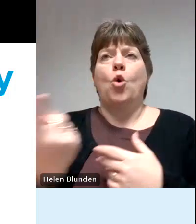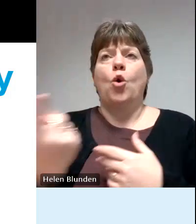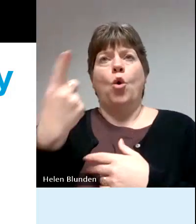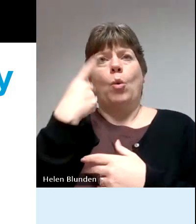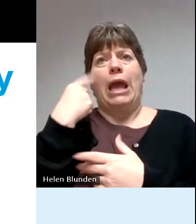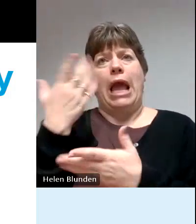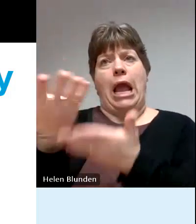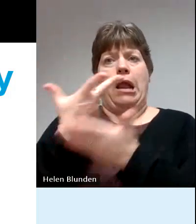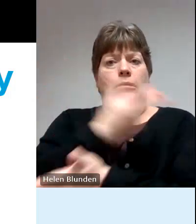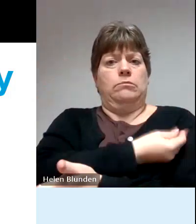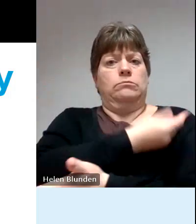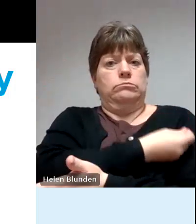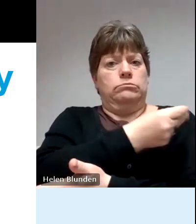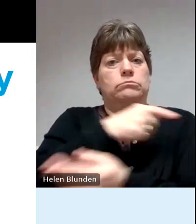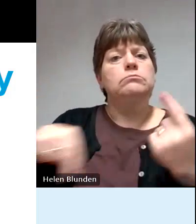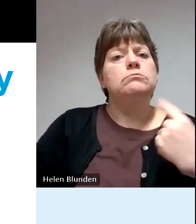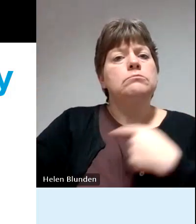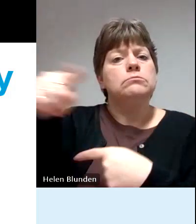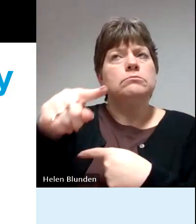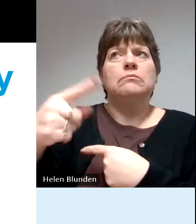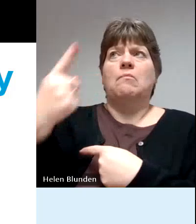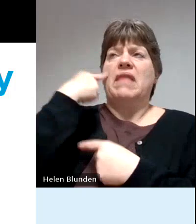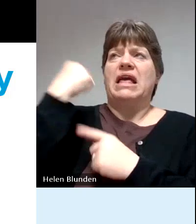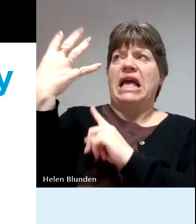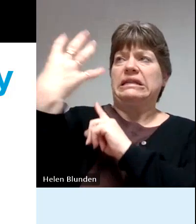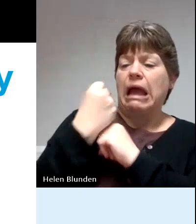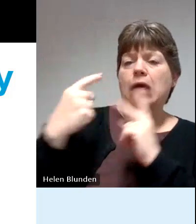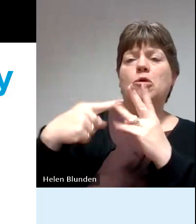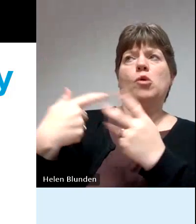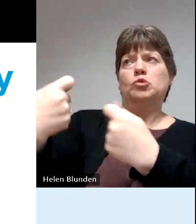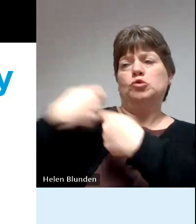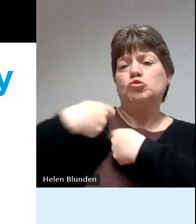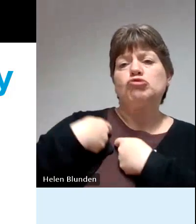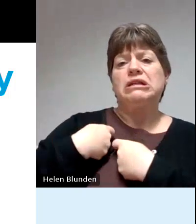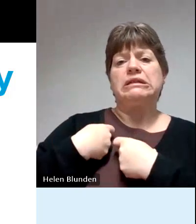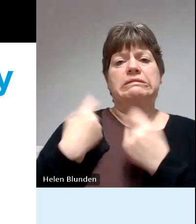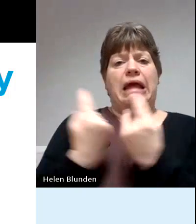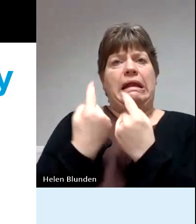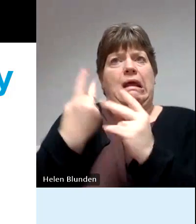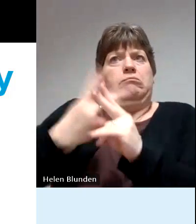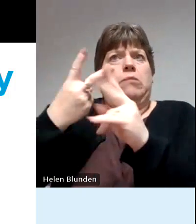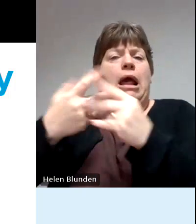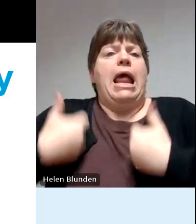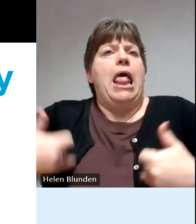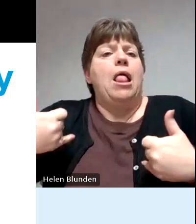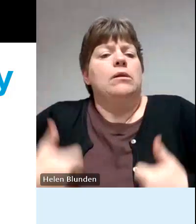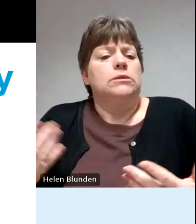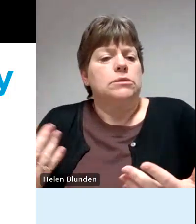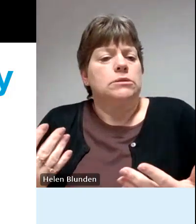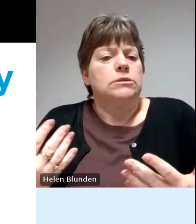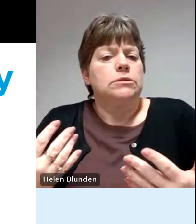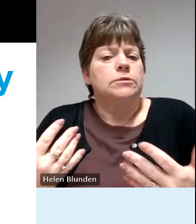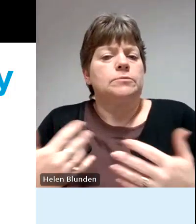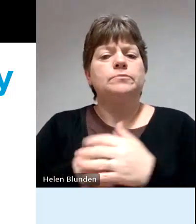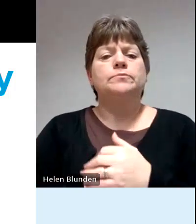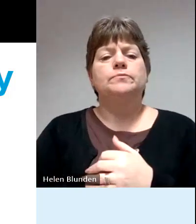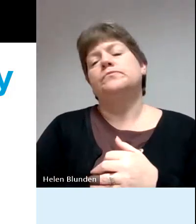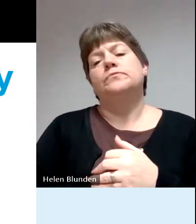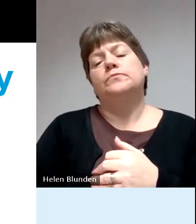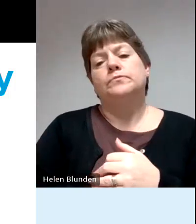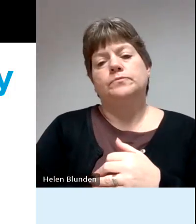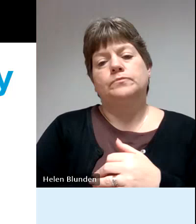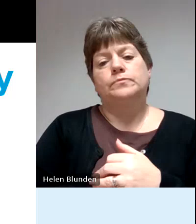said, to diagnose and treat some of the more common, what we would know as high volume conditions that we